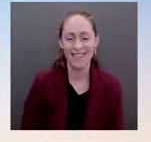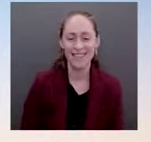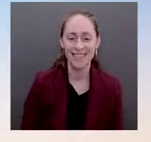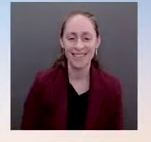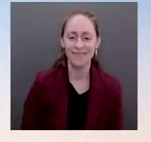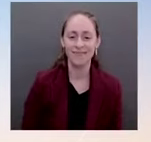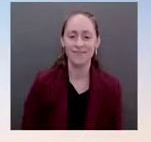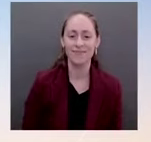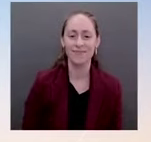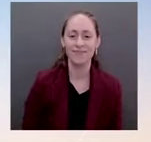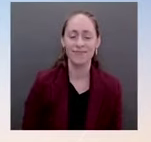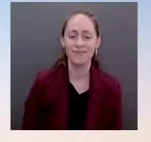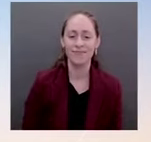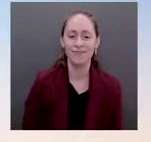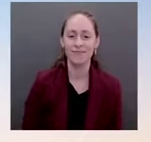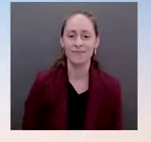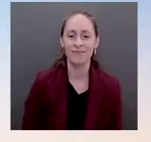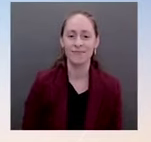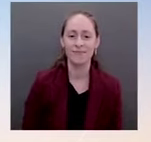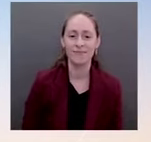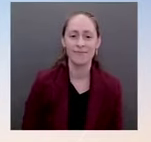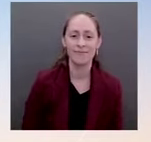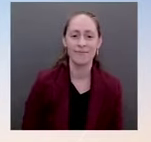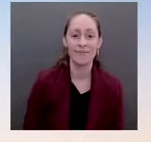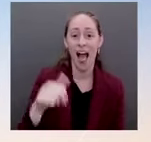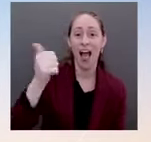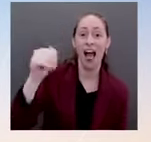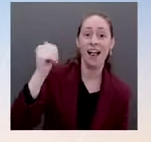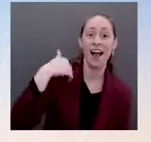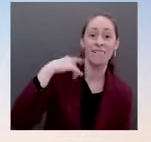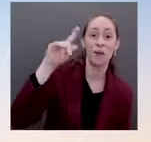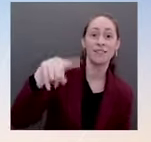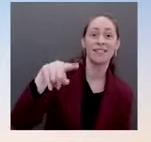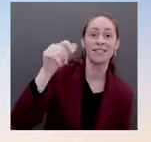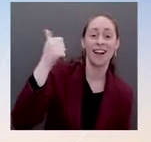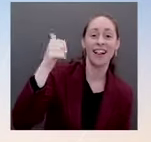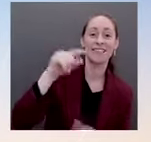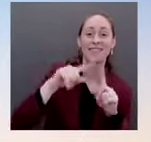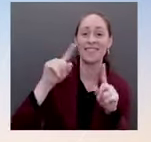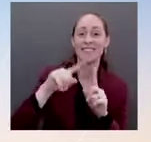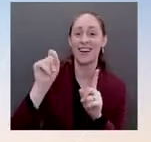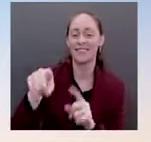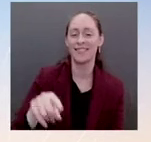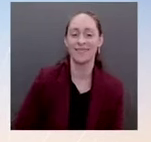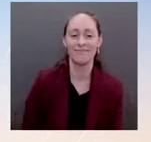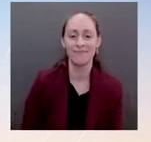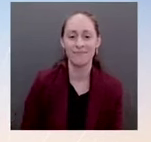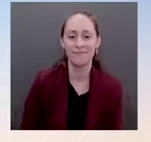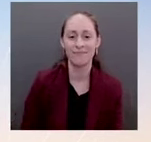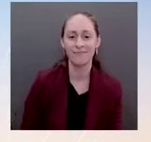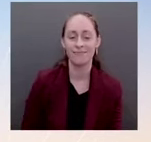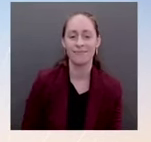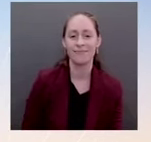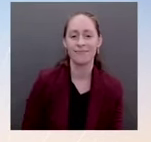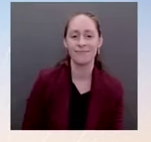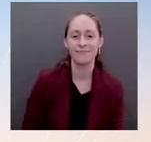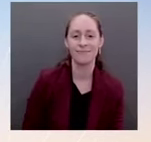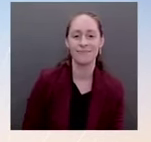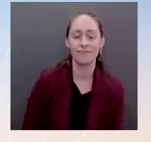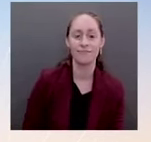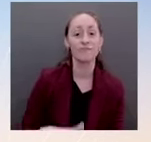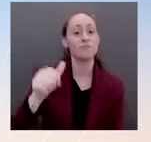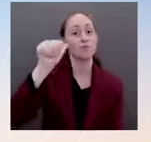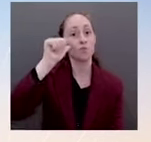that. Go ahead. With the president traveling tomorrow, could you rule out that the announcement would come this week, and would